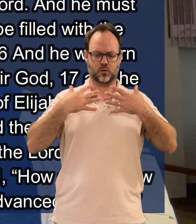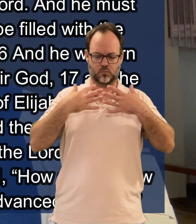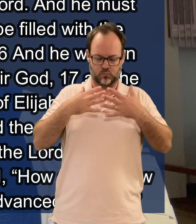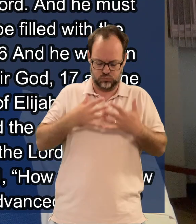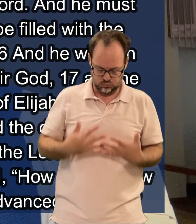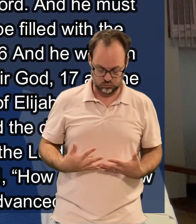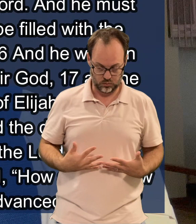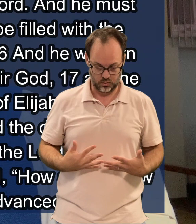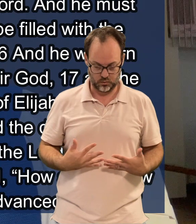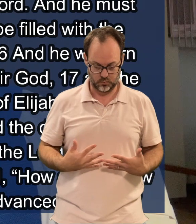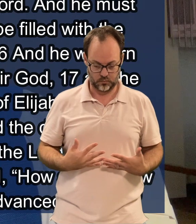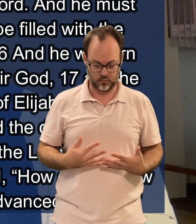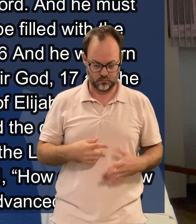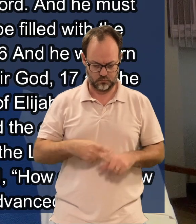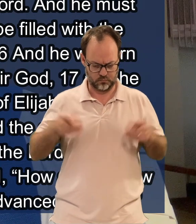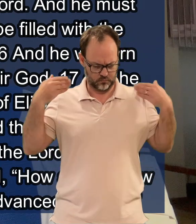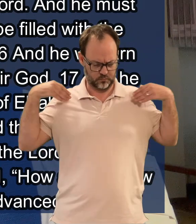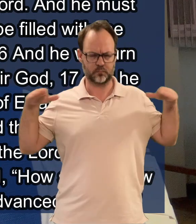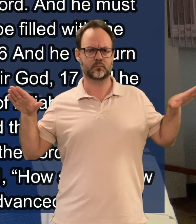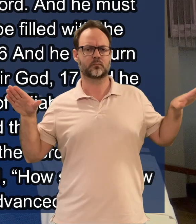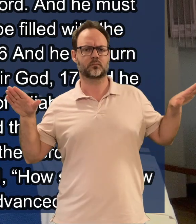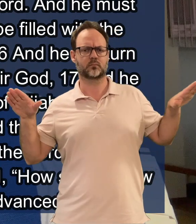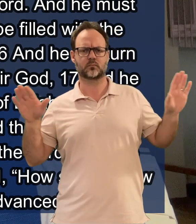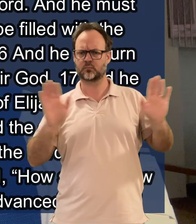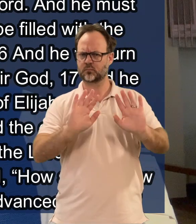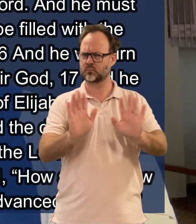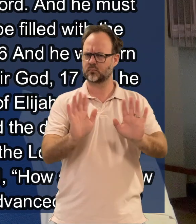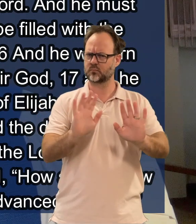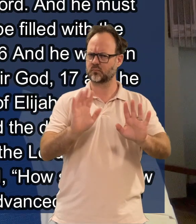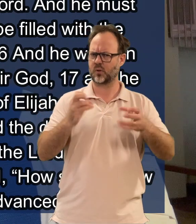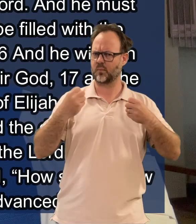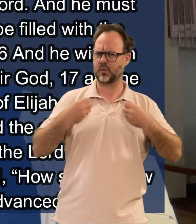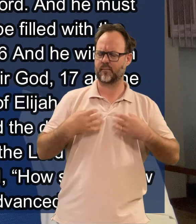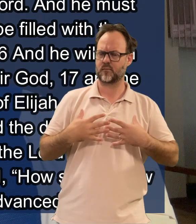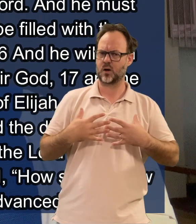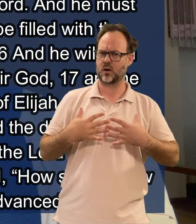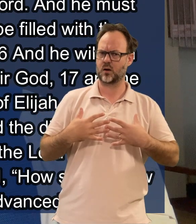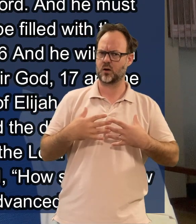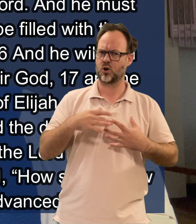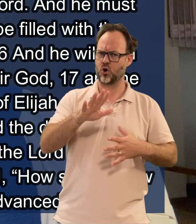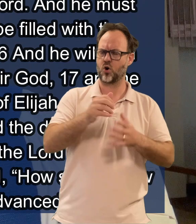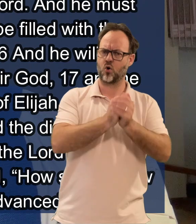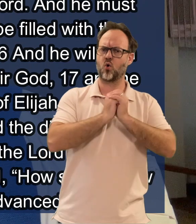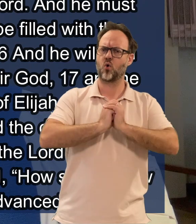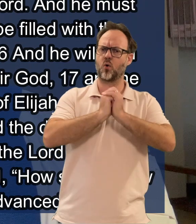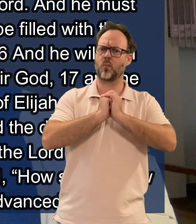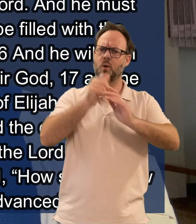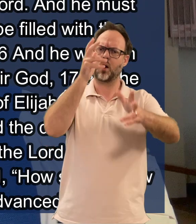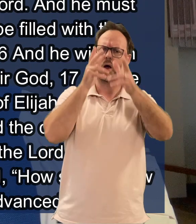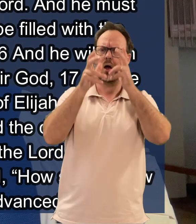him. But the angel said to him, do not be afraid, Zechariah, for your prayer has been